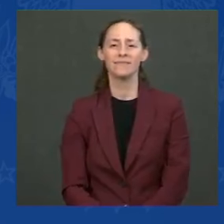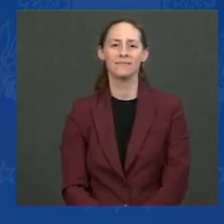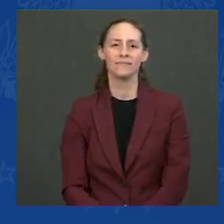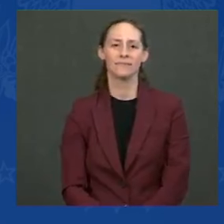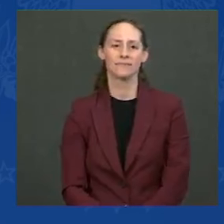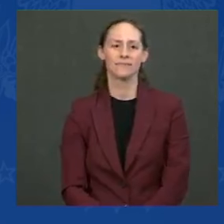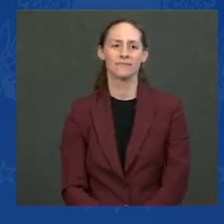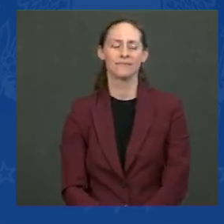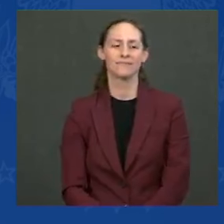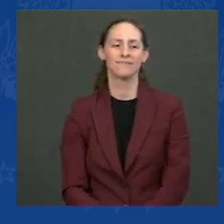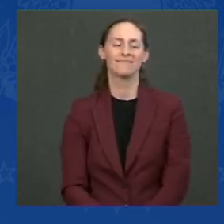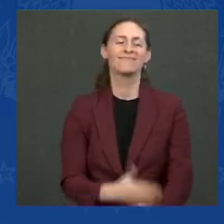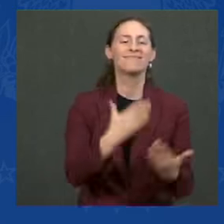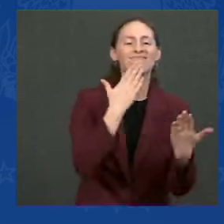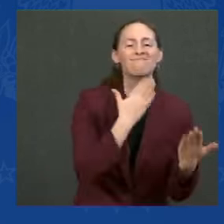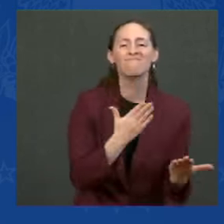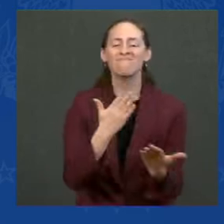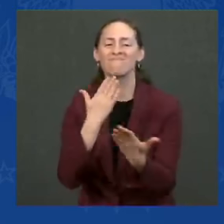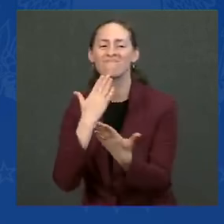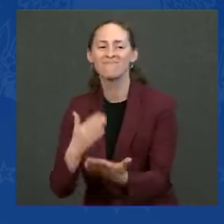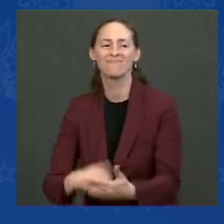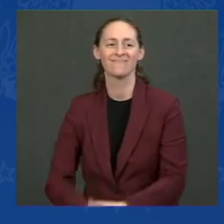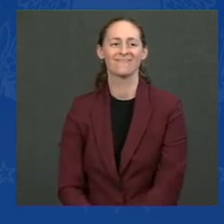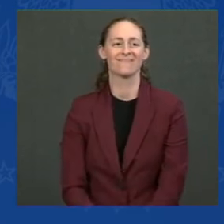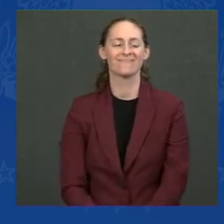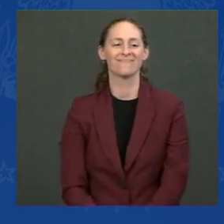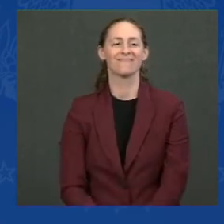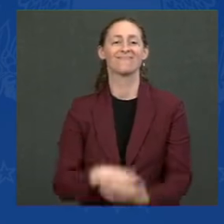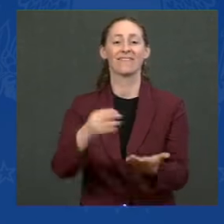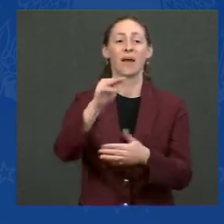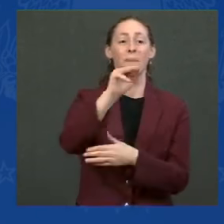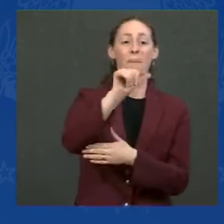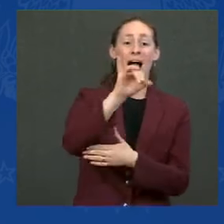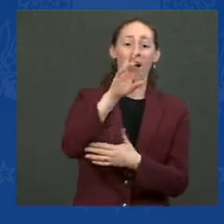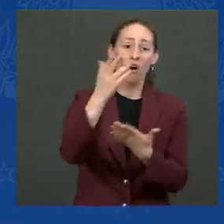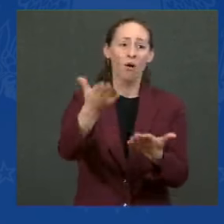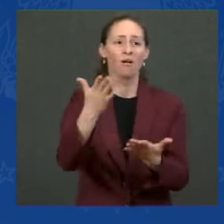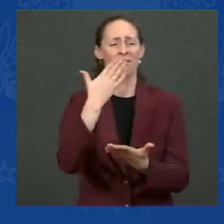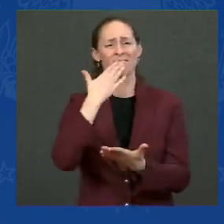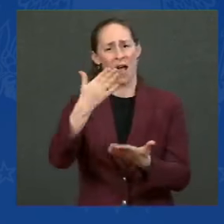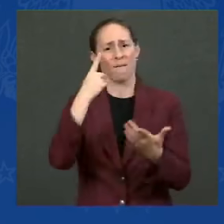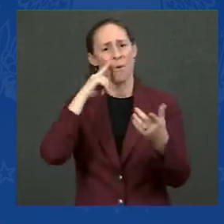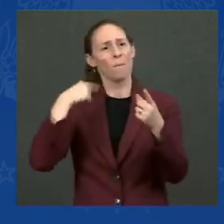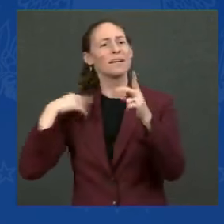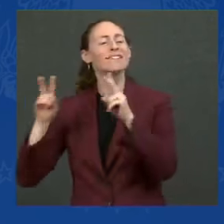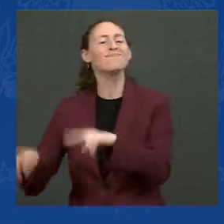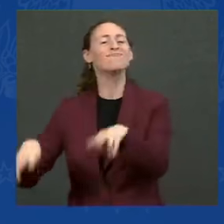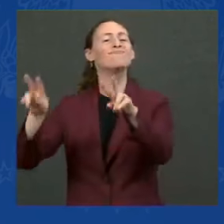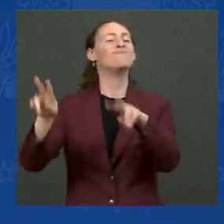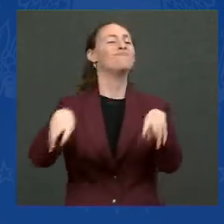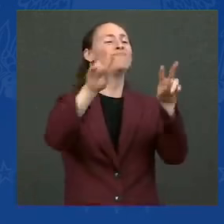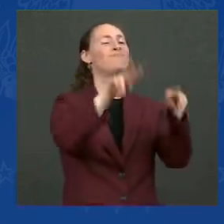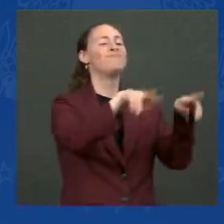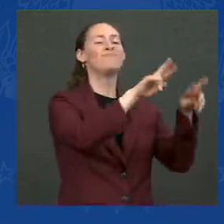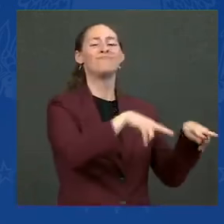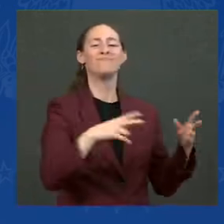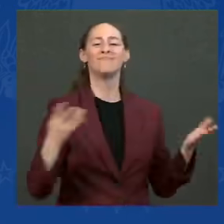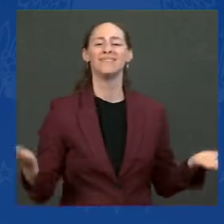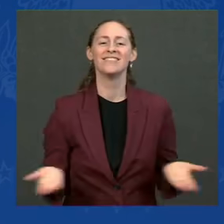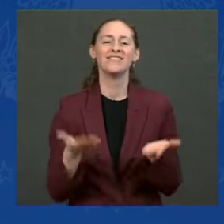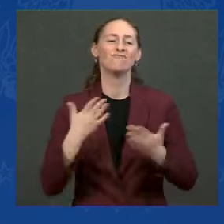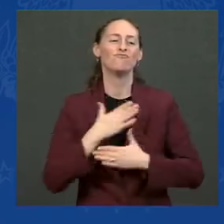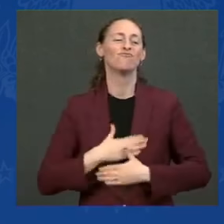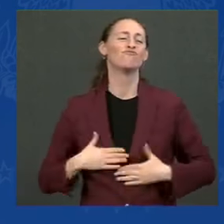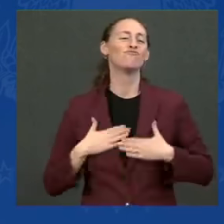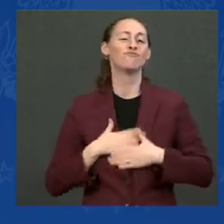Thank you, thank you, thank you. Mr. Mayor, thanks for the passport into town. I tell you, every time I come to the greater Chicago area,